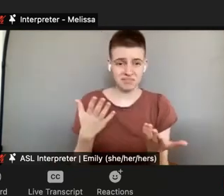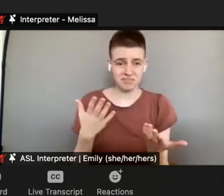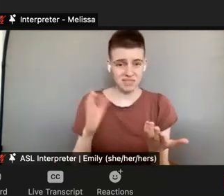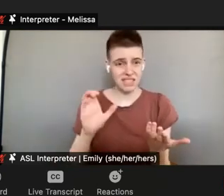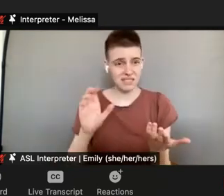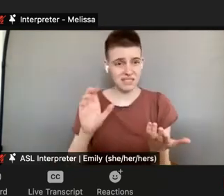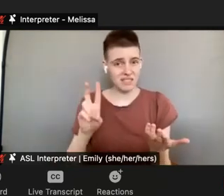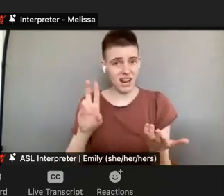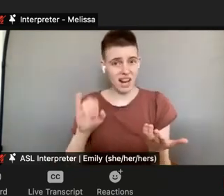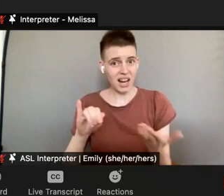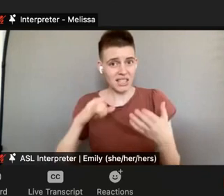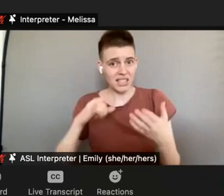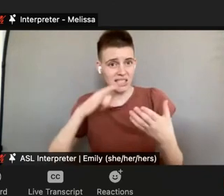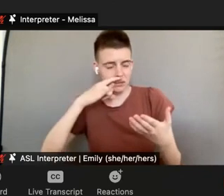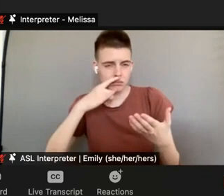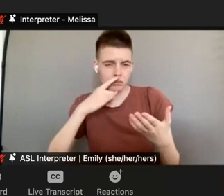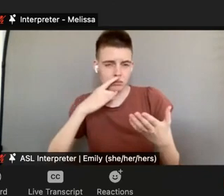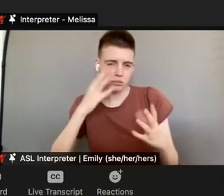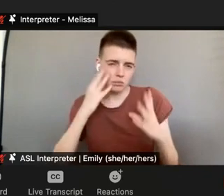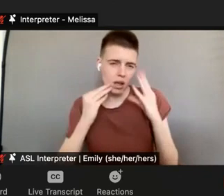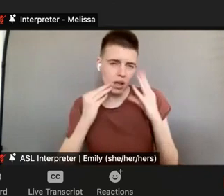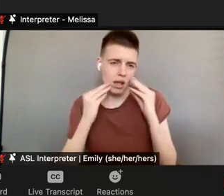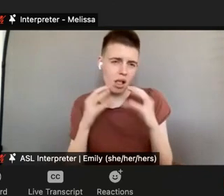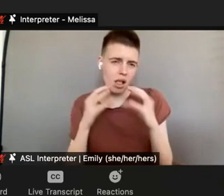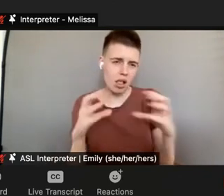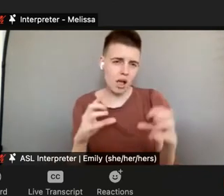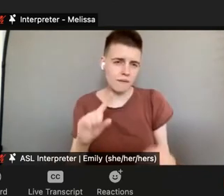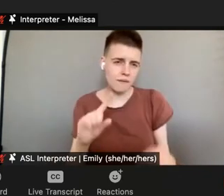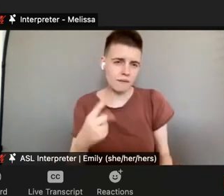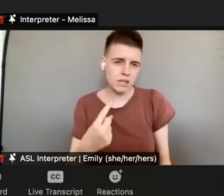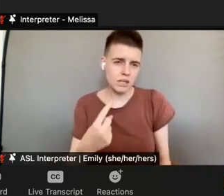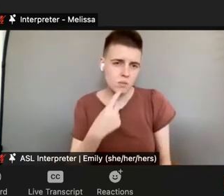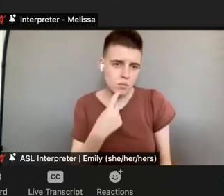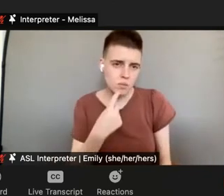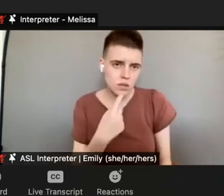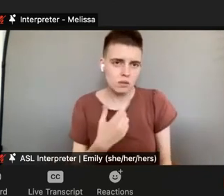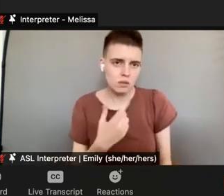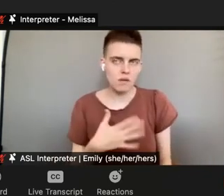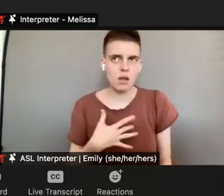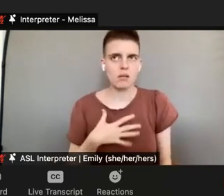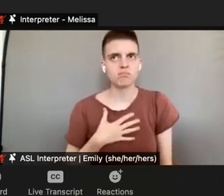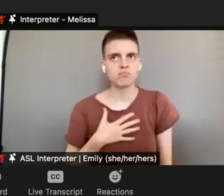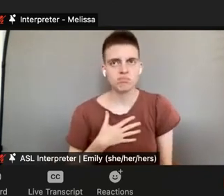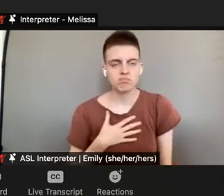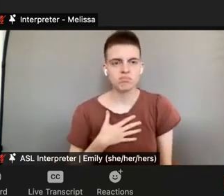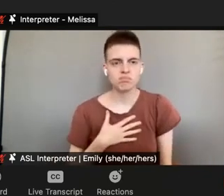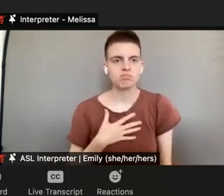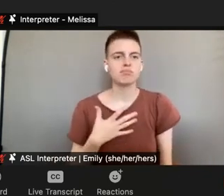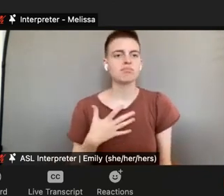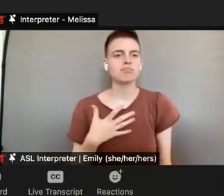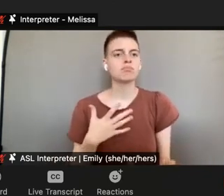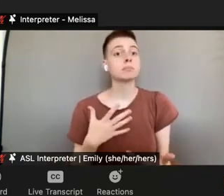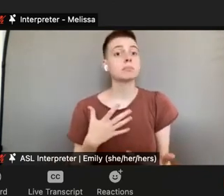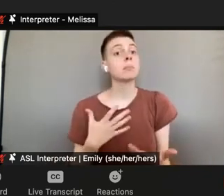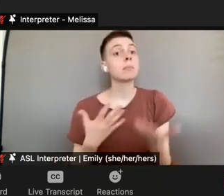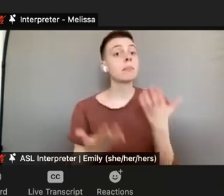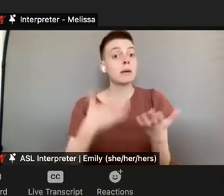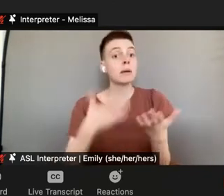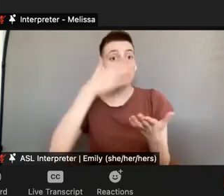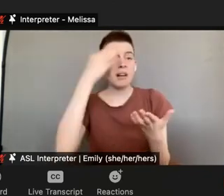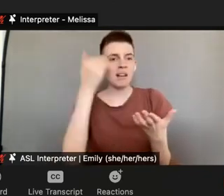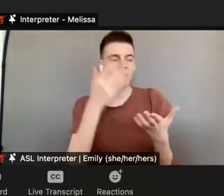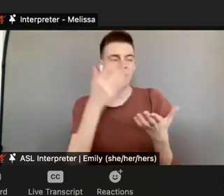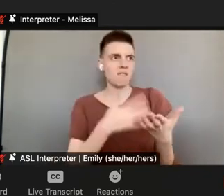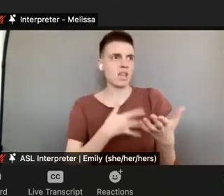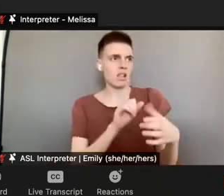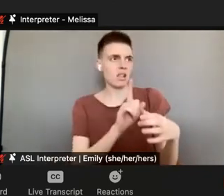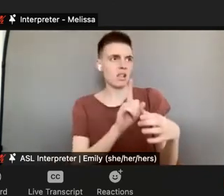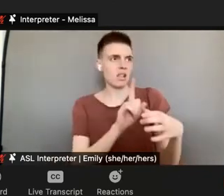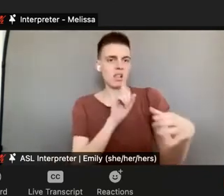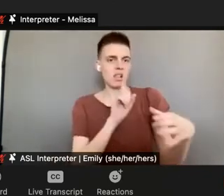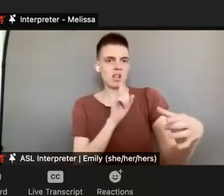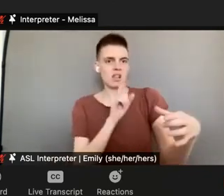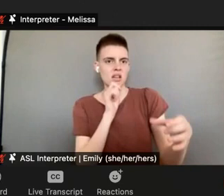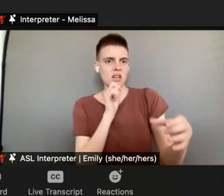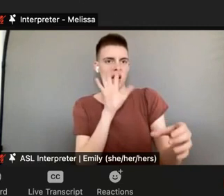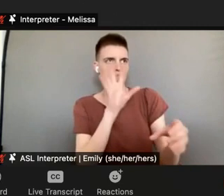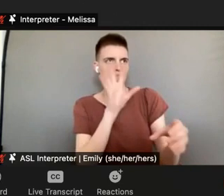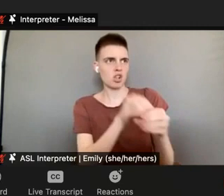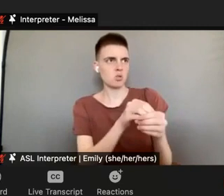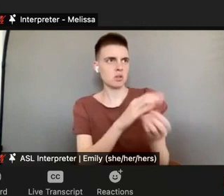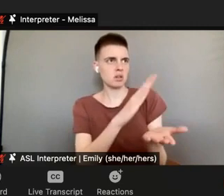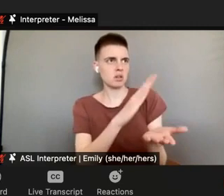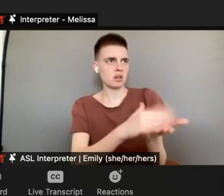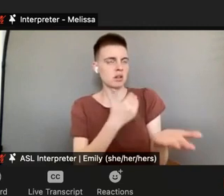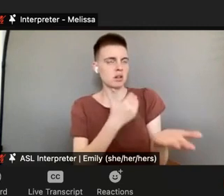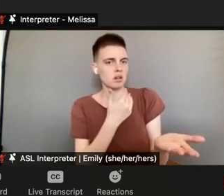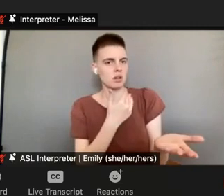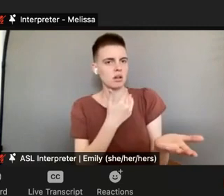Disappointment. Now, they may have a lot of personal disappointment for not being included, but I think sometimes we